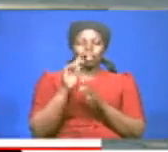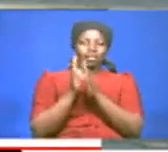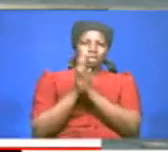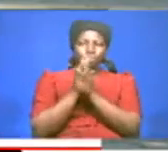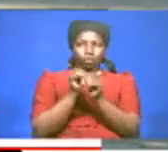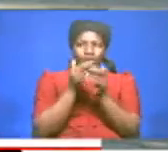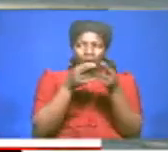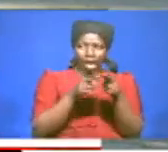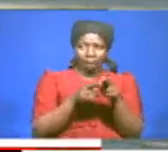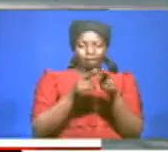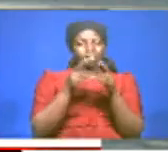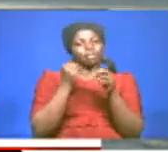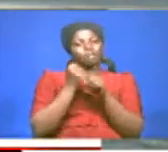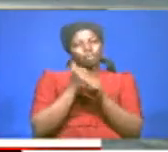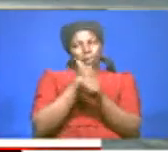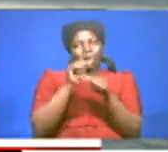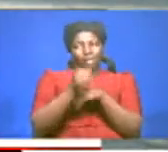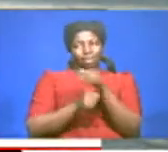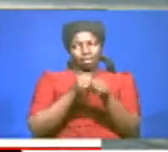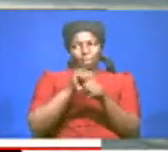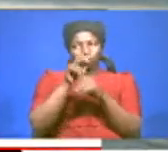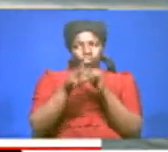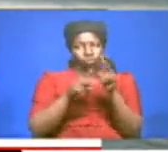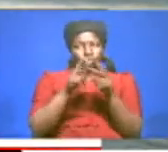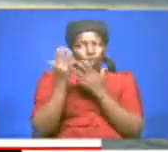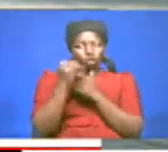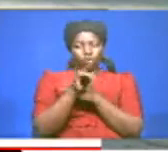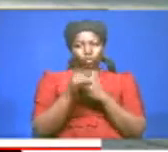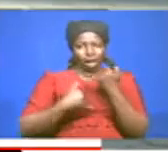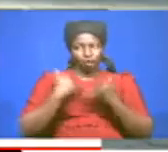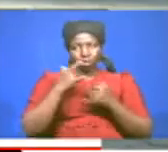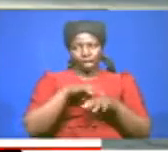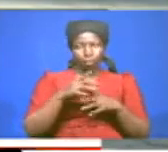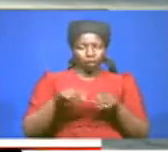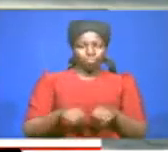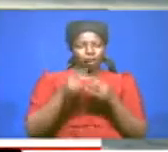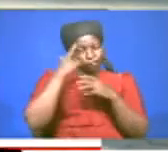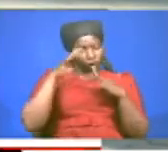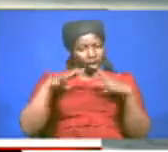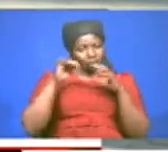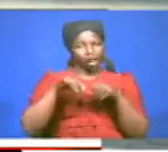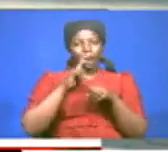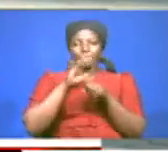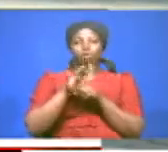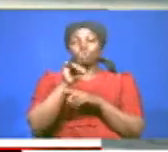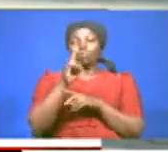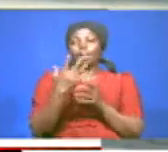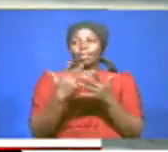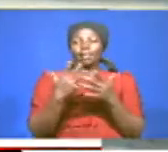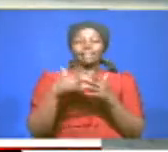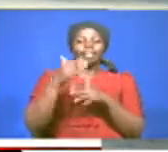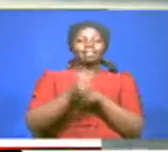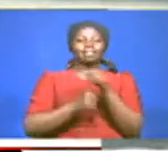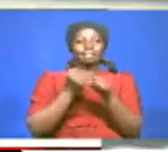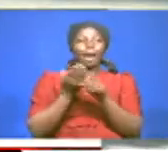year 2022. We do hope you enjoyed. As we break for the holidays, we can only promise you one thing. Next year, we come back bigger